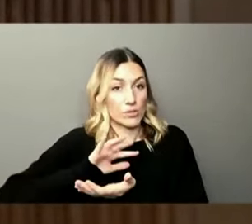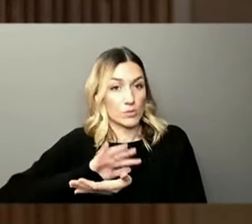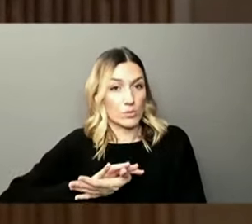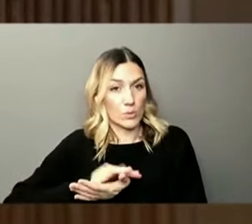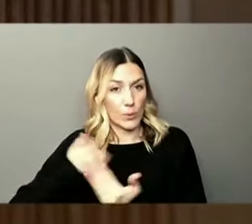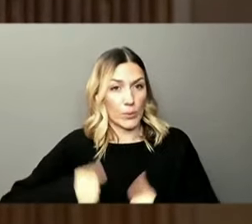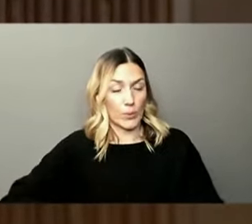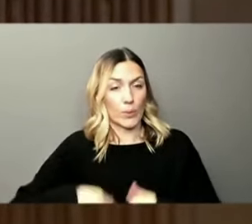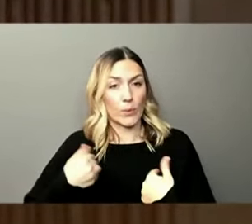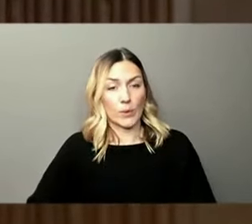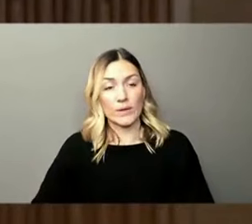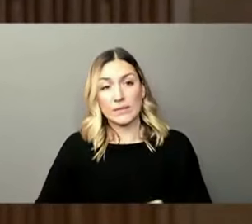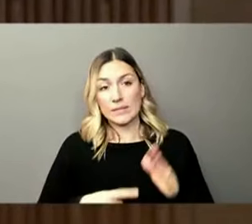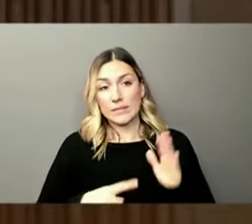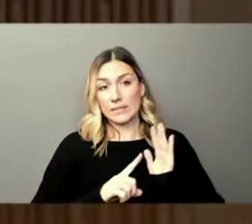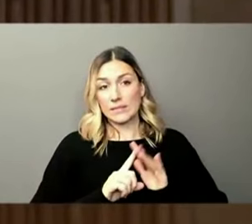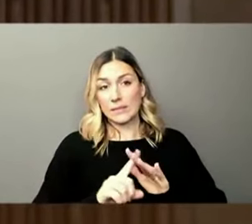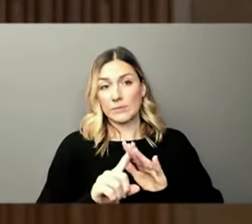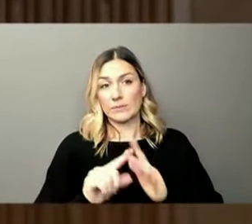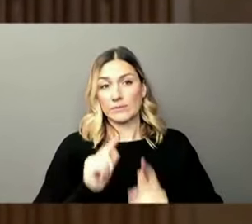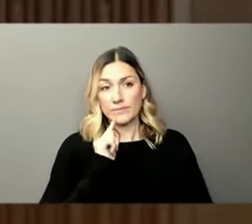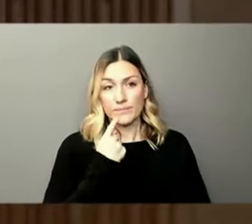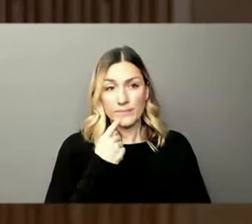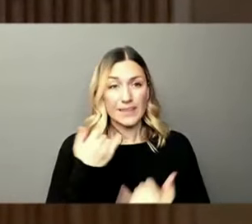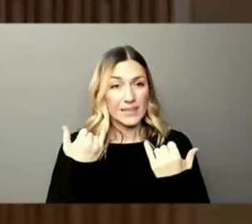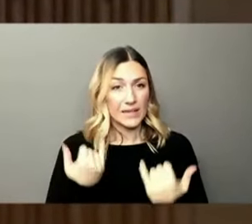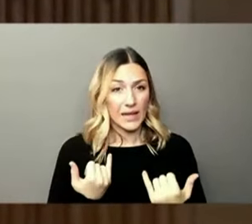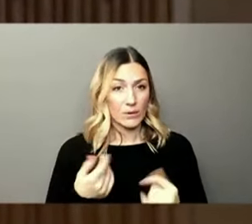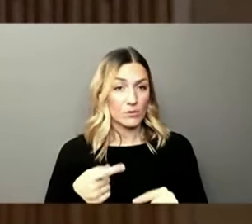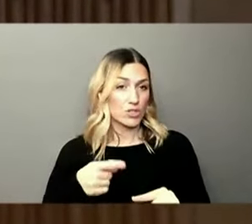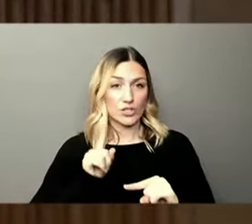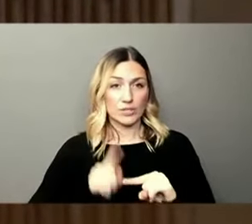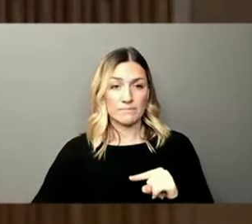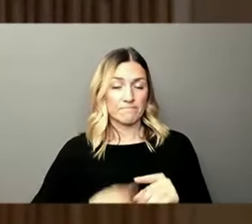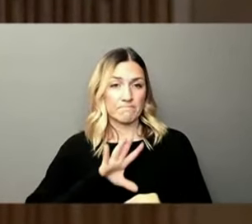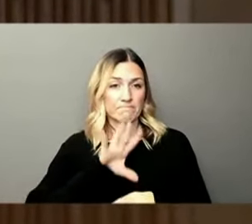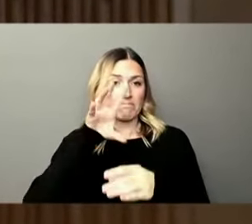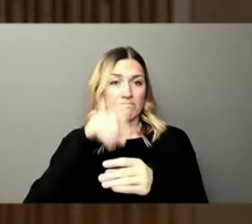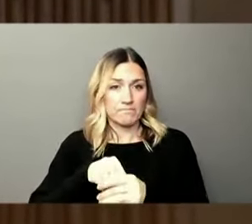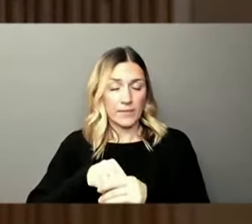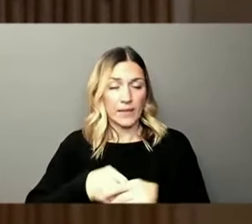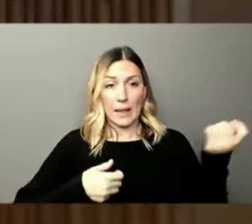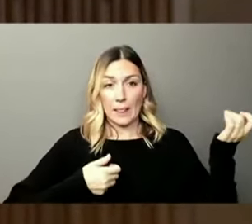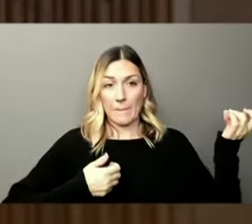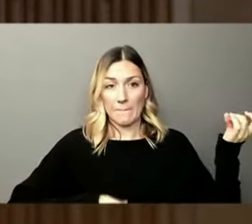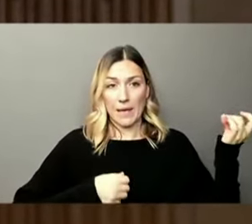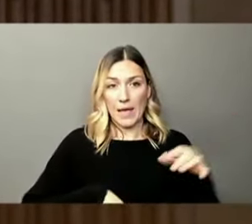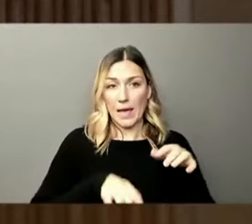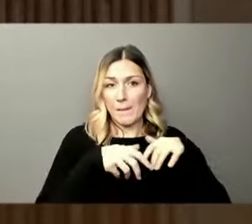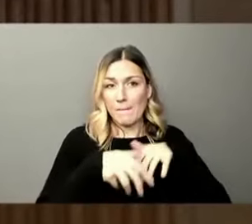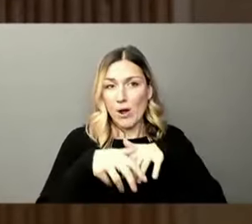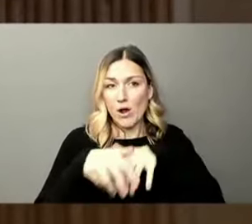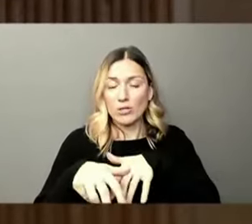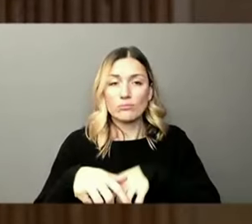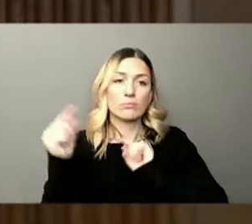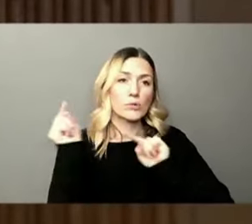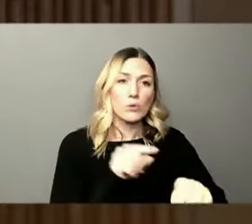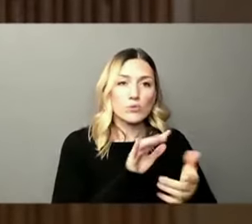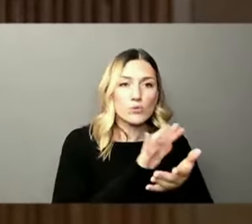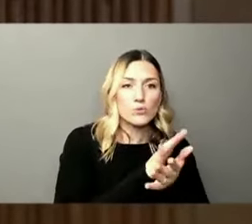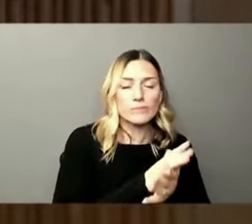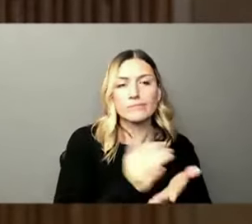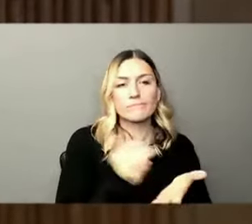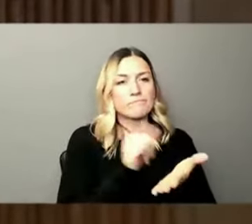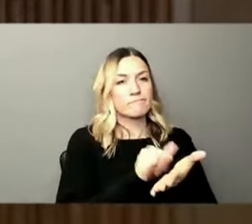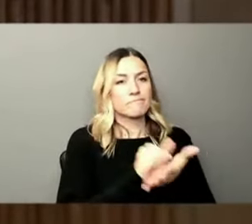of her symptoms, she is no longer able to physically participate in the marching band or go to school. Instead of looking forward to a high school